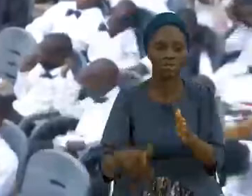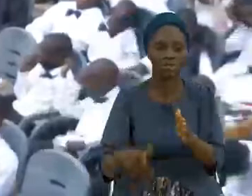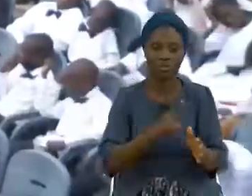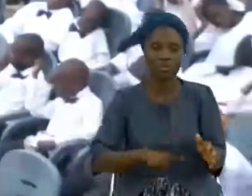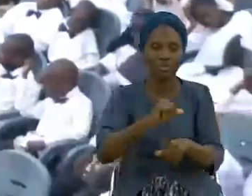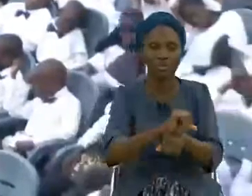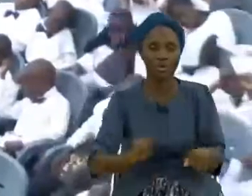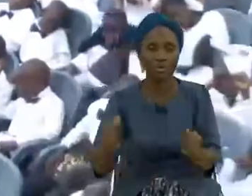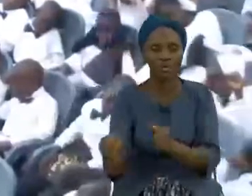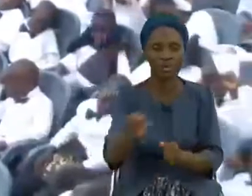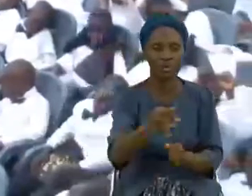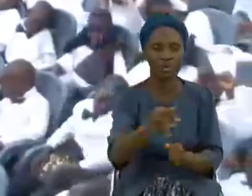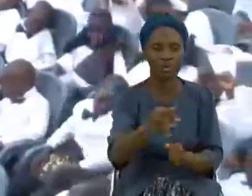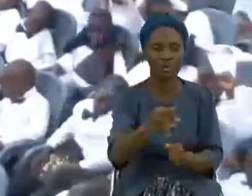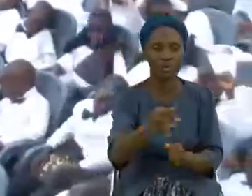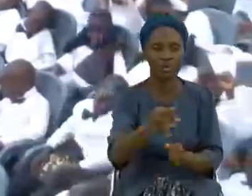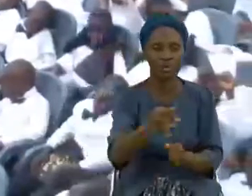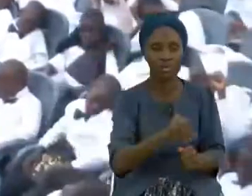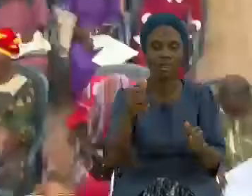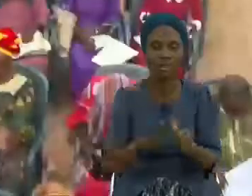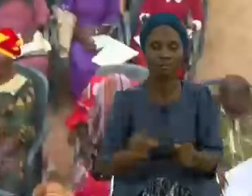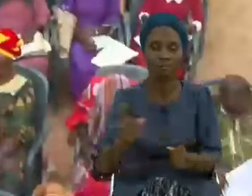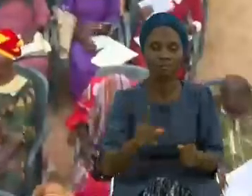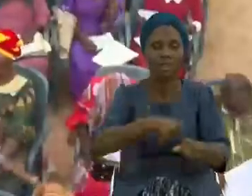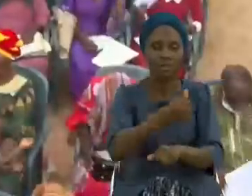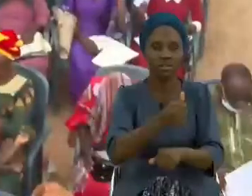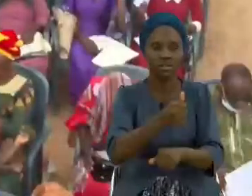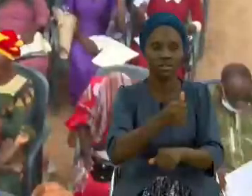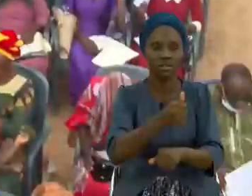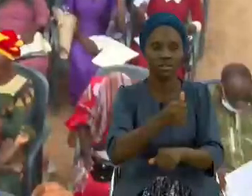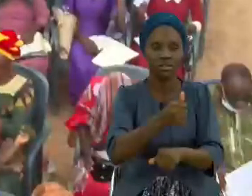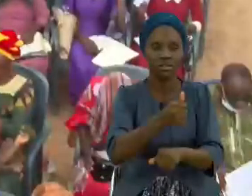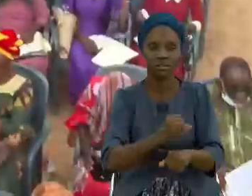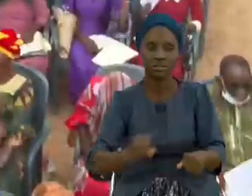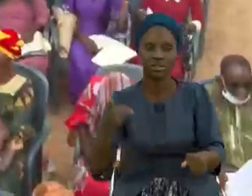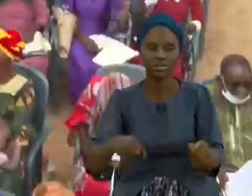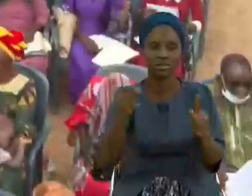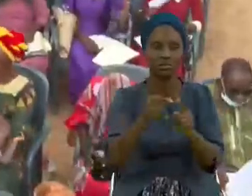the words or science following